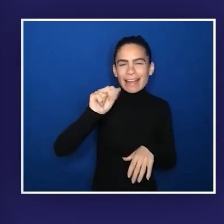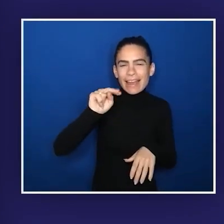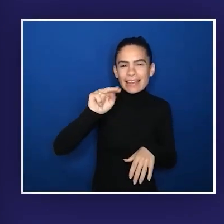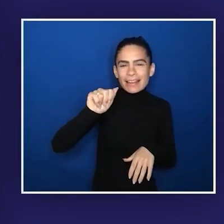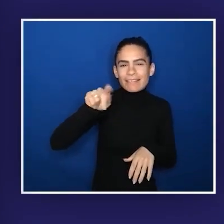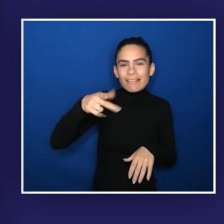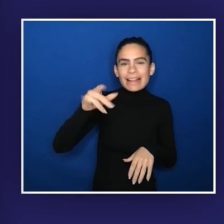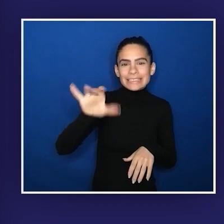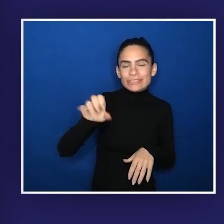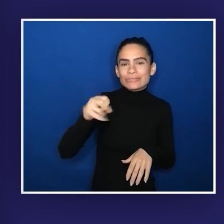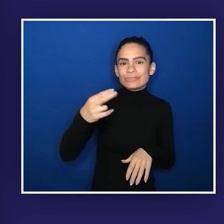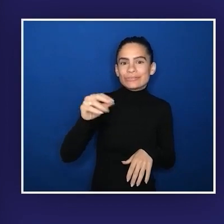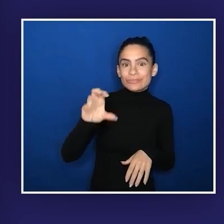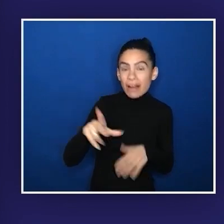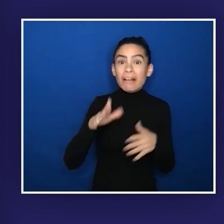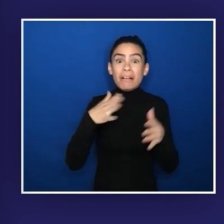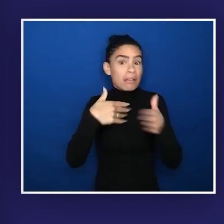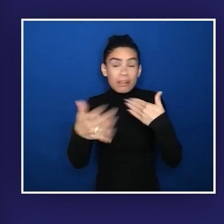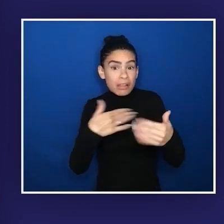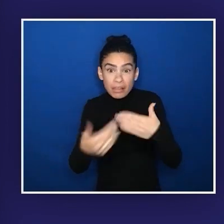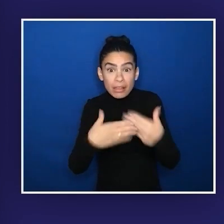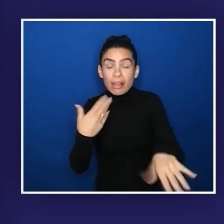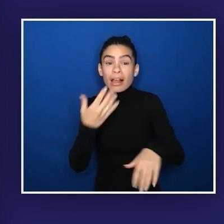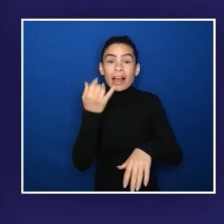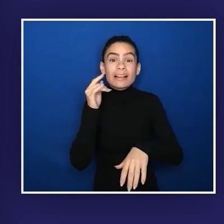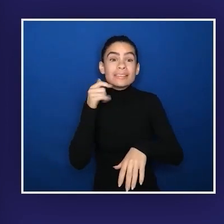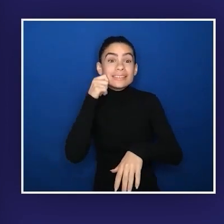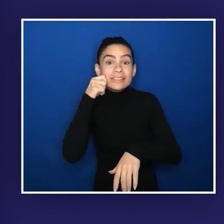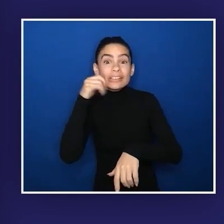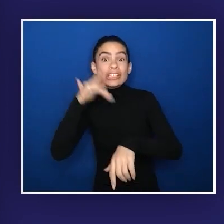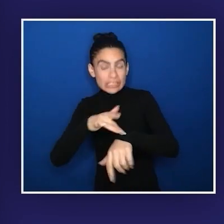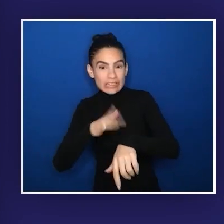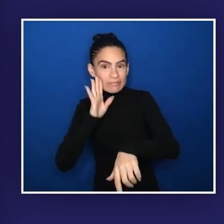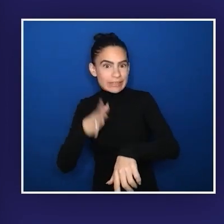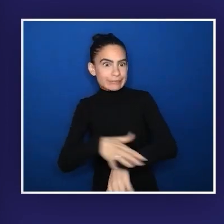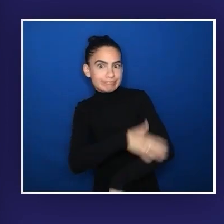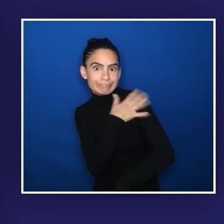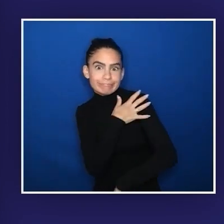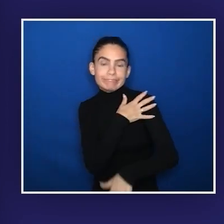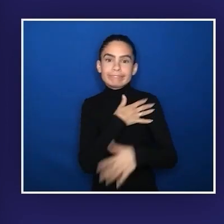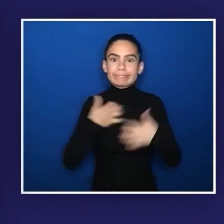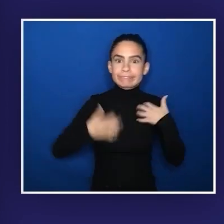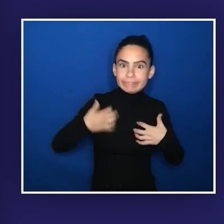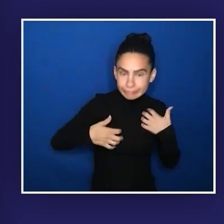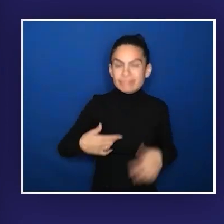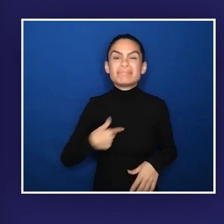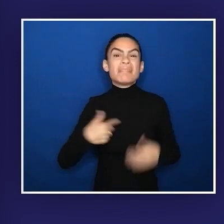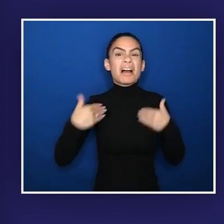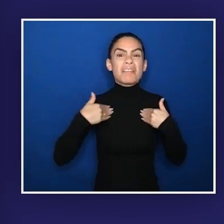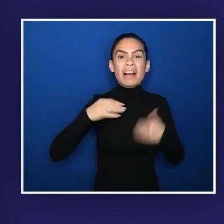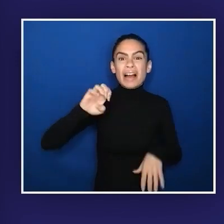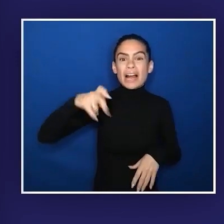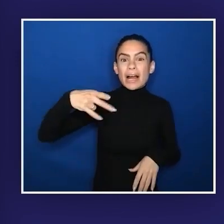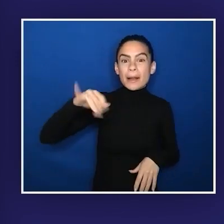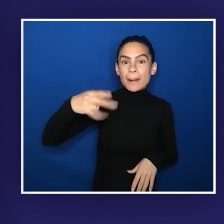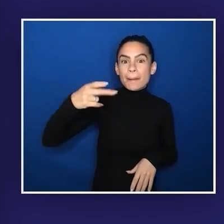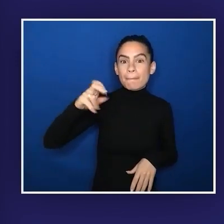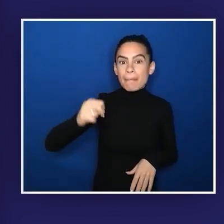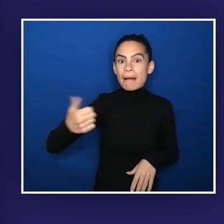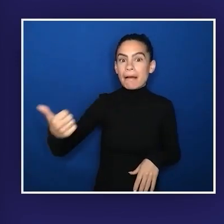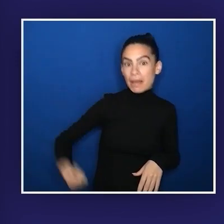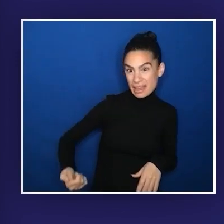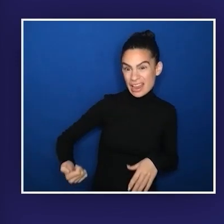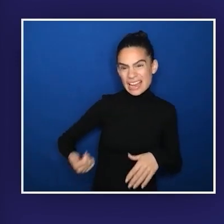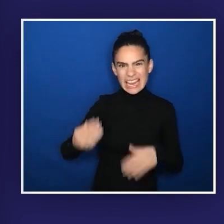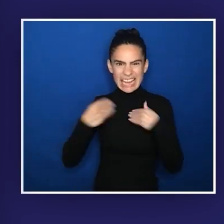well. I have an EpiPen that I carry around with me, and I stab it in my leg if I feel like I'm having a reaction, and that gives me 15 minutes to get to the emergency